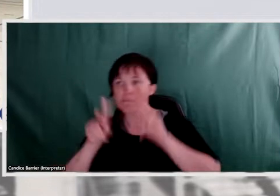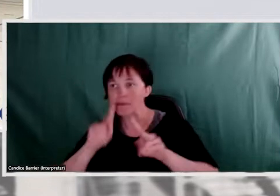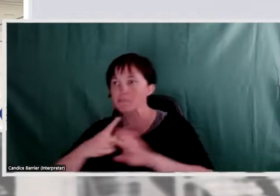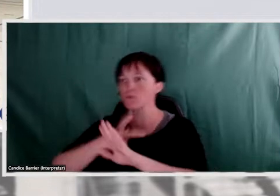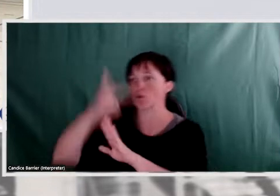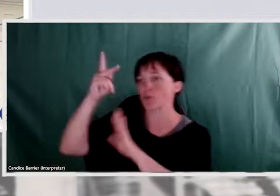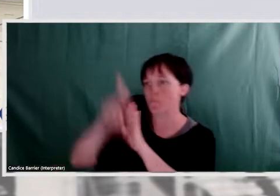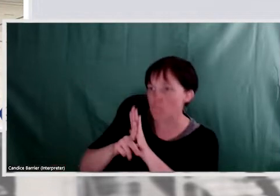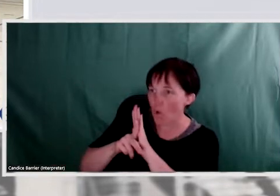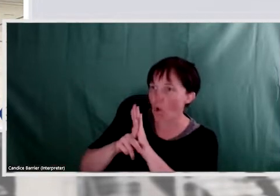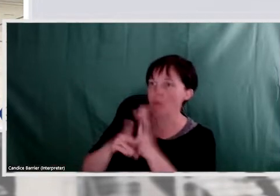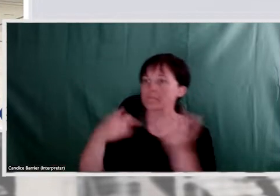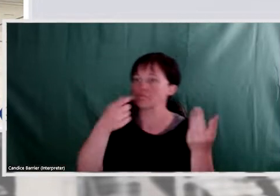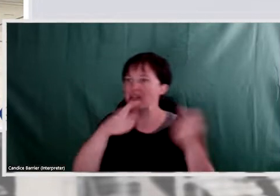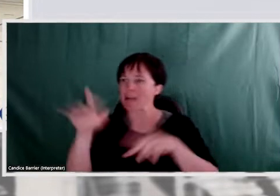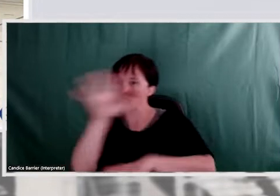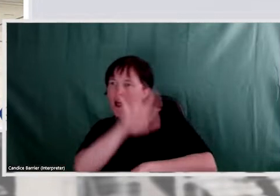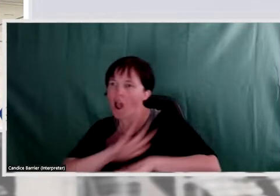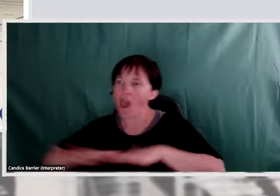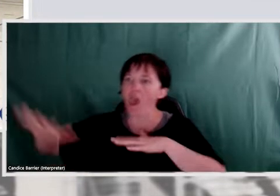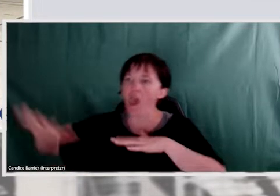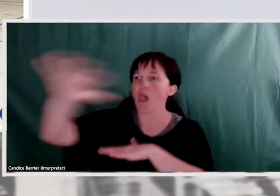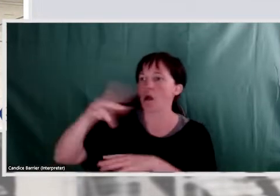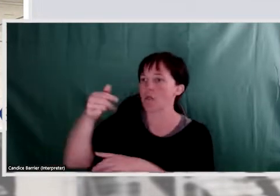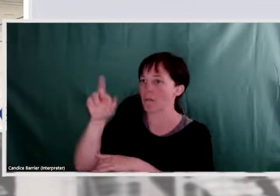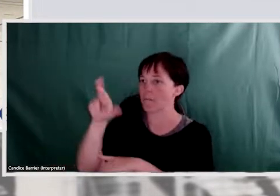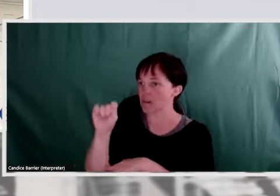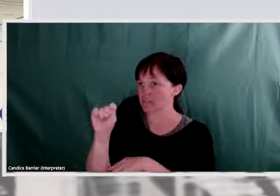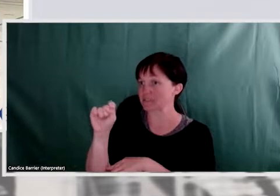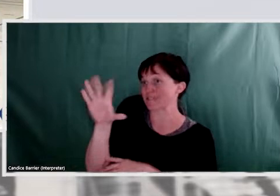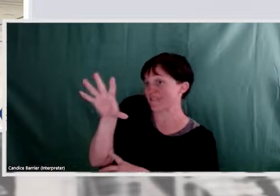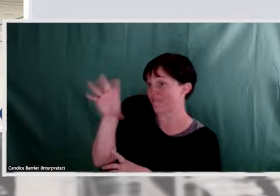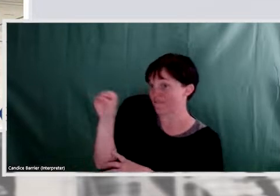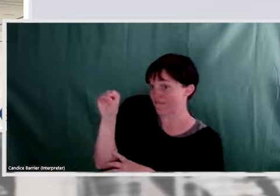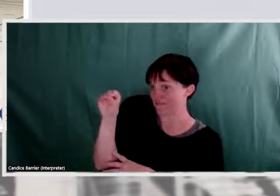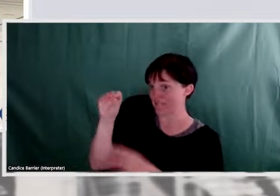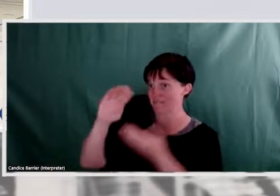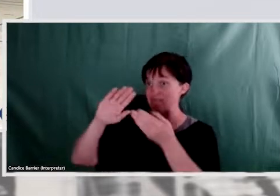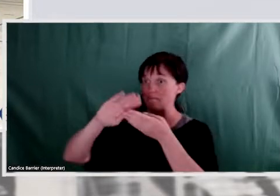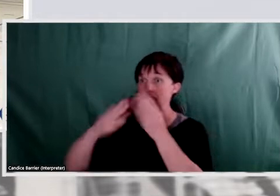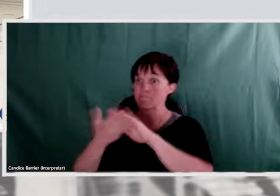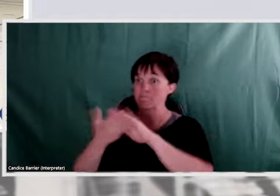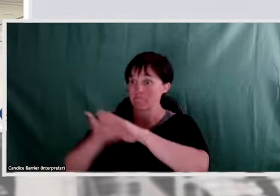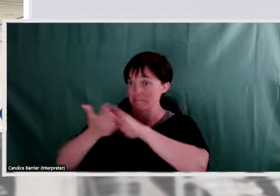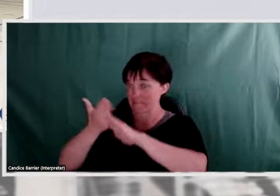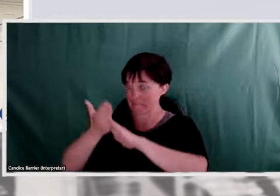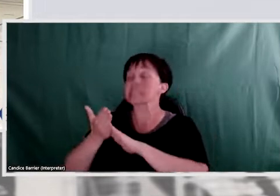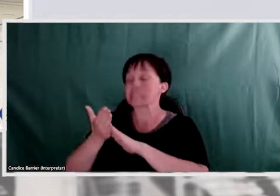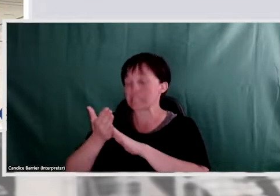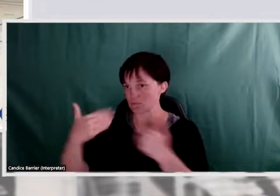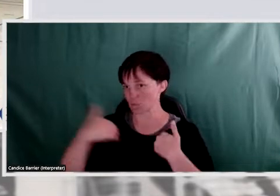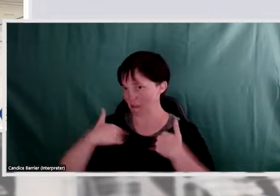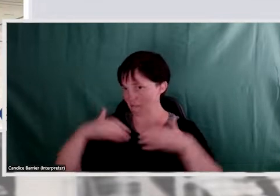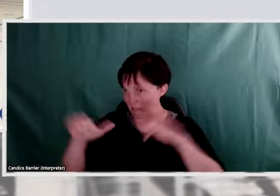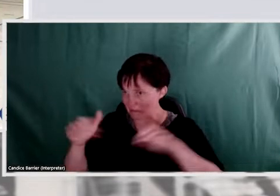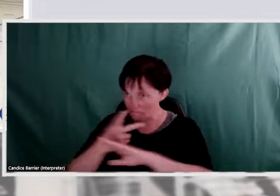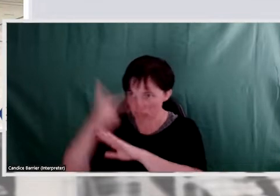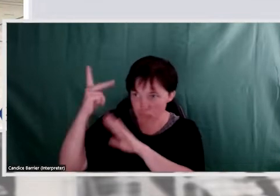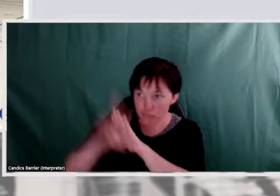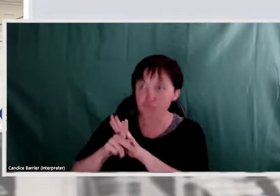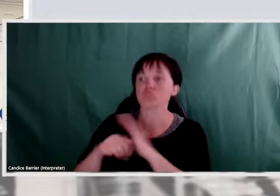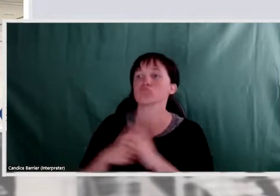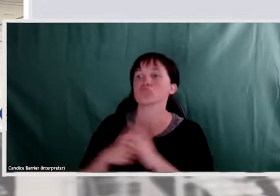that happen across our parks and the 50 facilities that the city has active programming in.